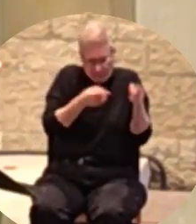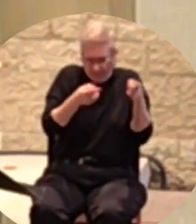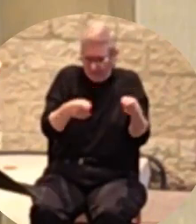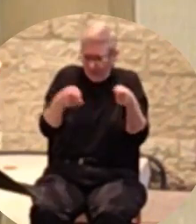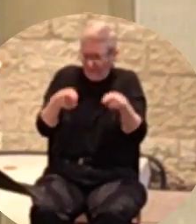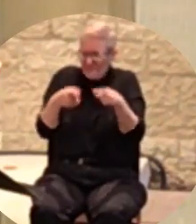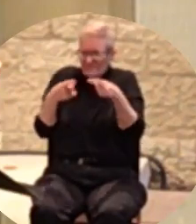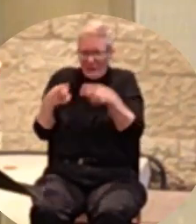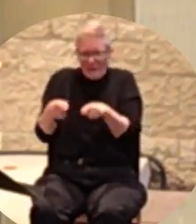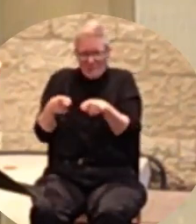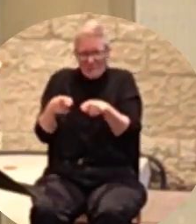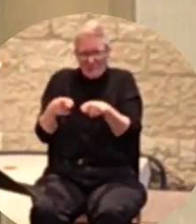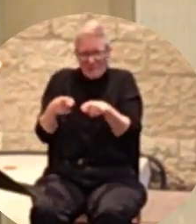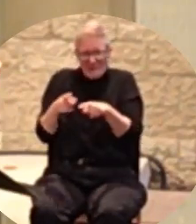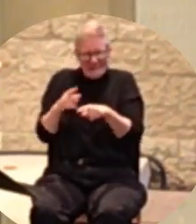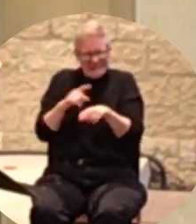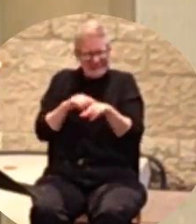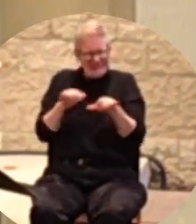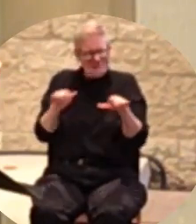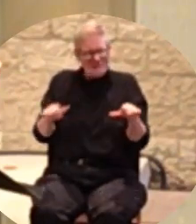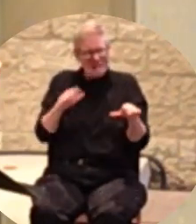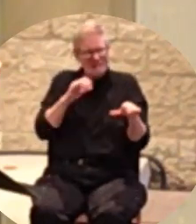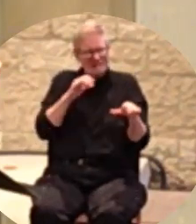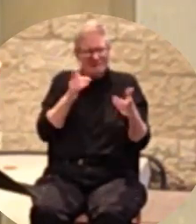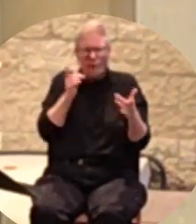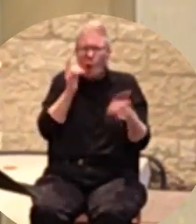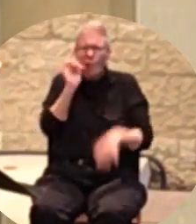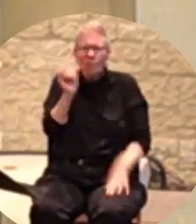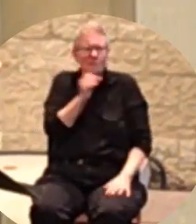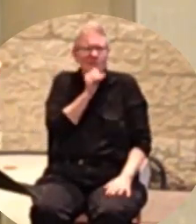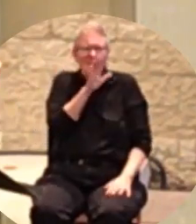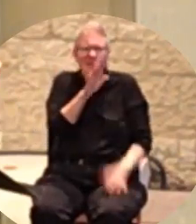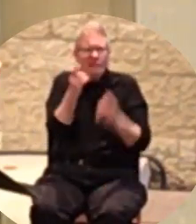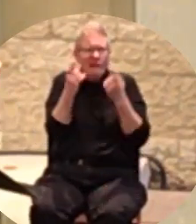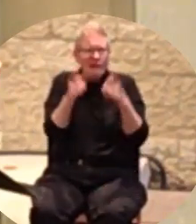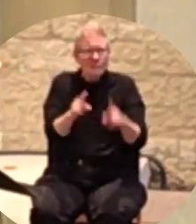yet nothing appears to be happening.